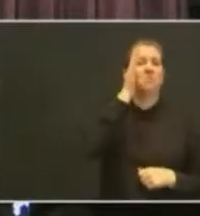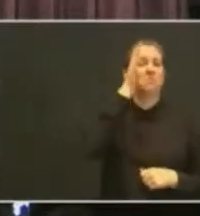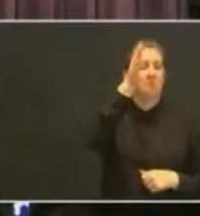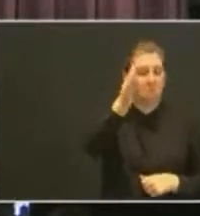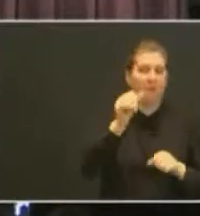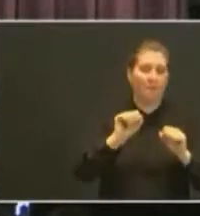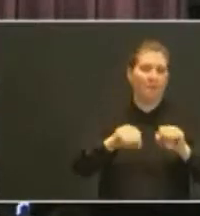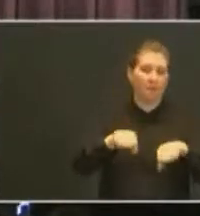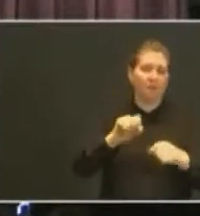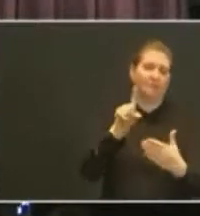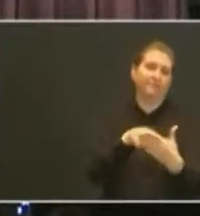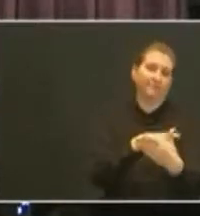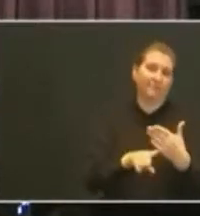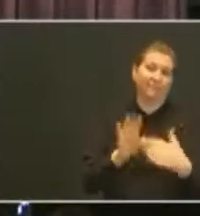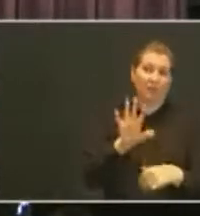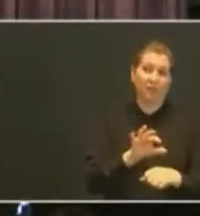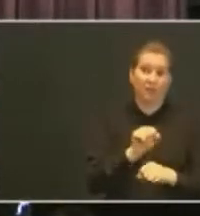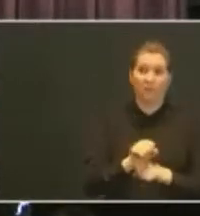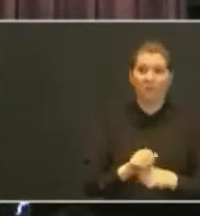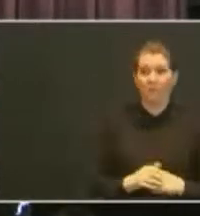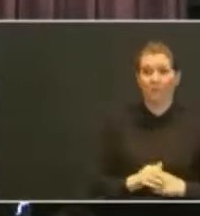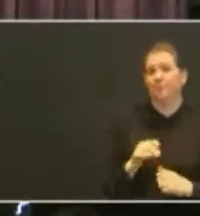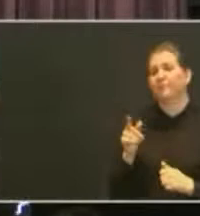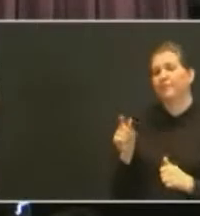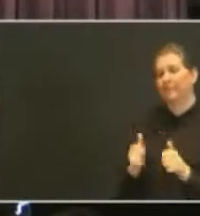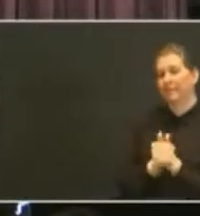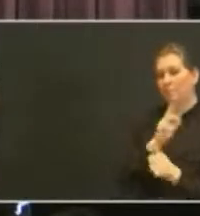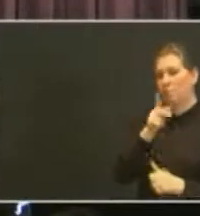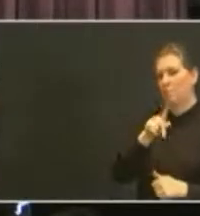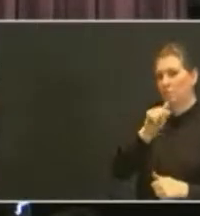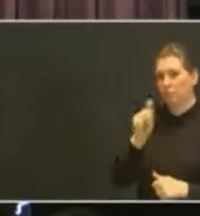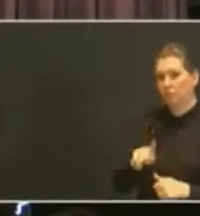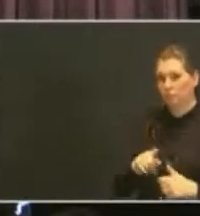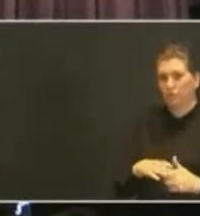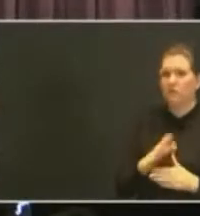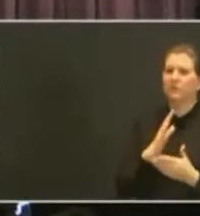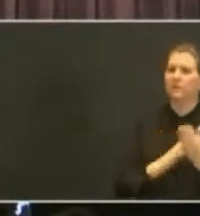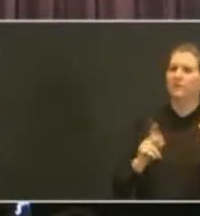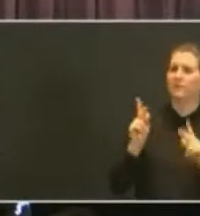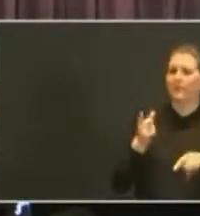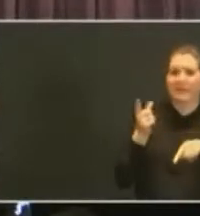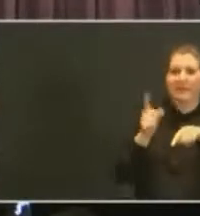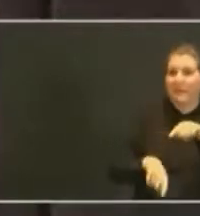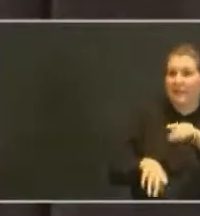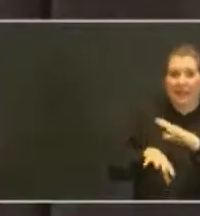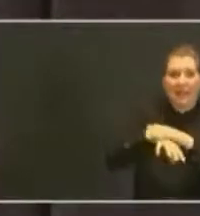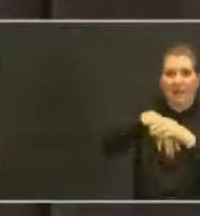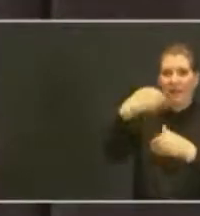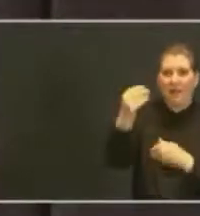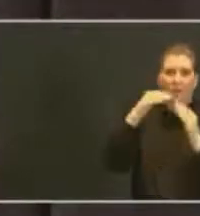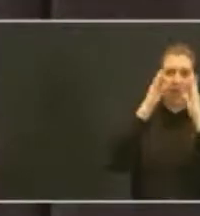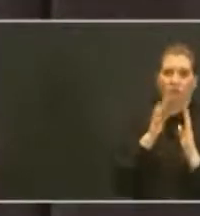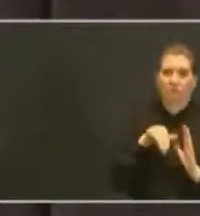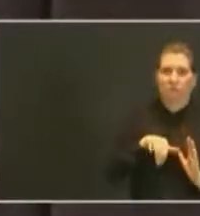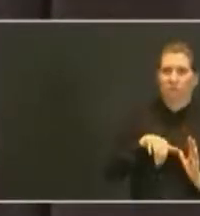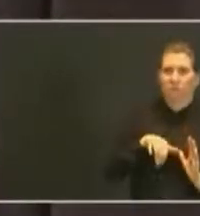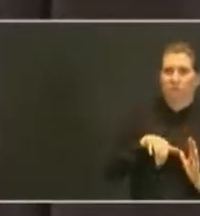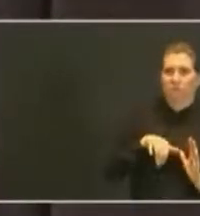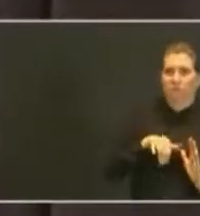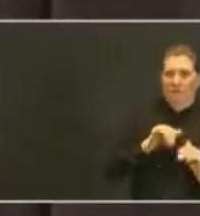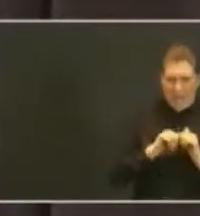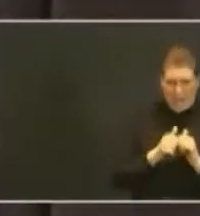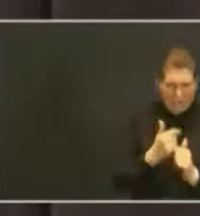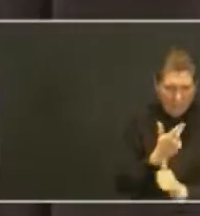to that as well. Is there any updated plan on people who are homebound right now? How are they getting vaccinated through the state? We are continuing